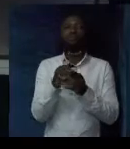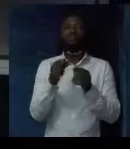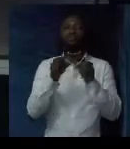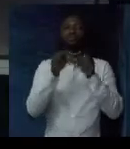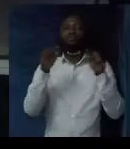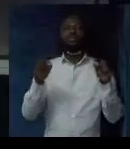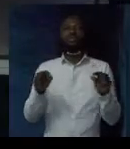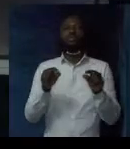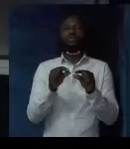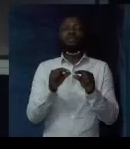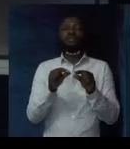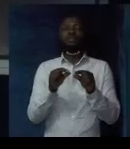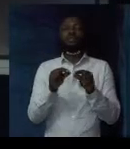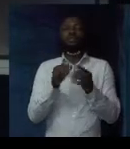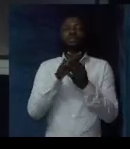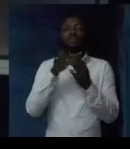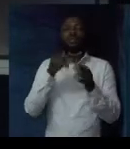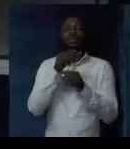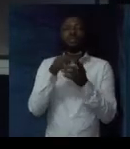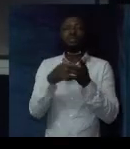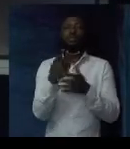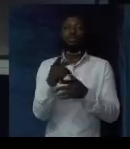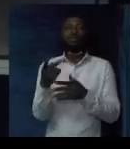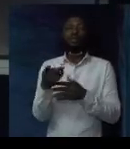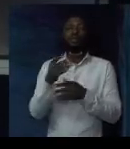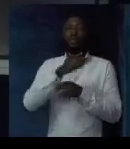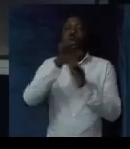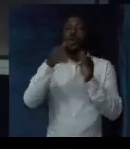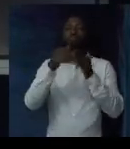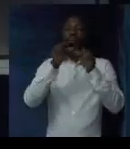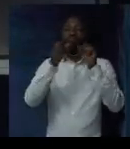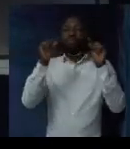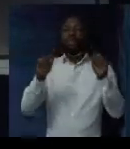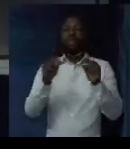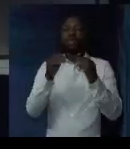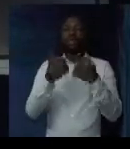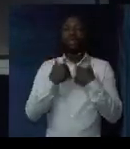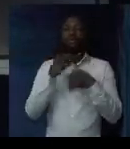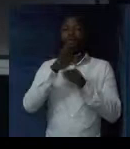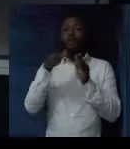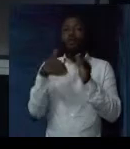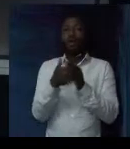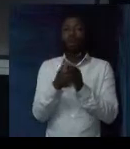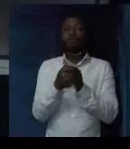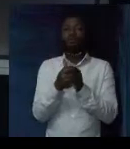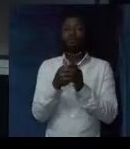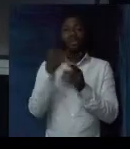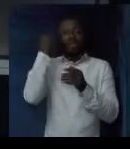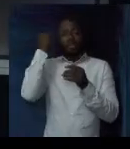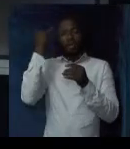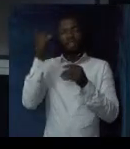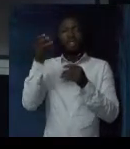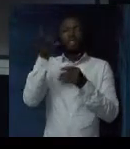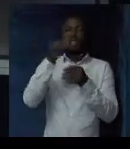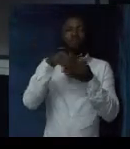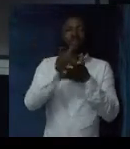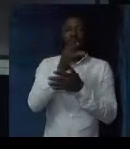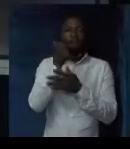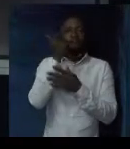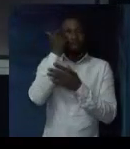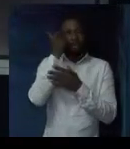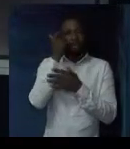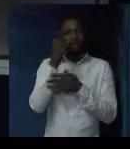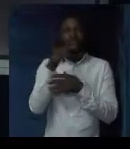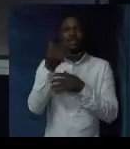all quadrilaterals? I mean, study these properties. All quadrilaterals, have all the quadrilaterals, imagine them in your mind